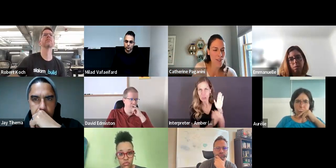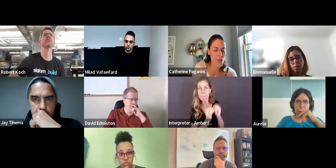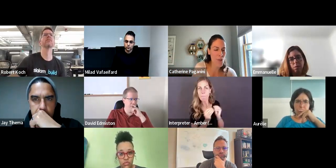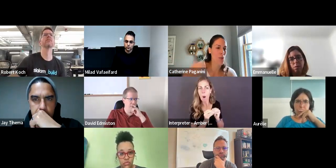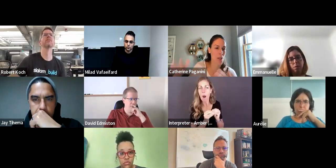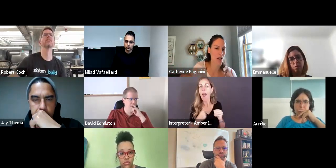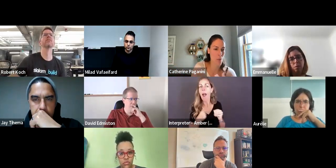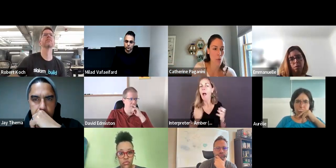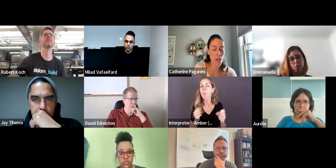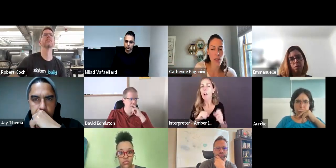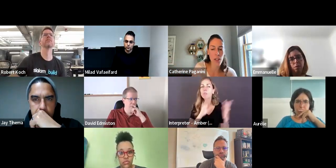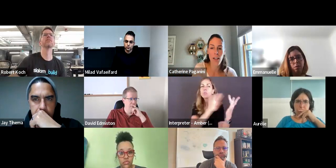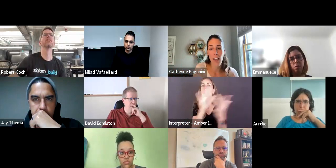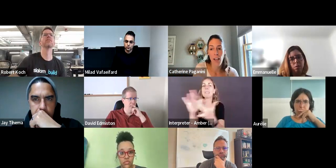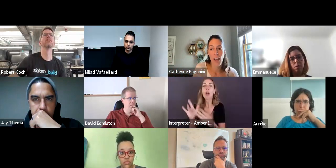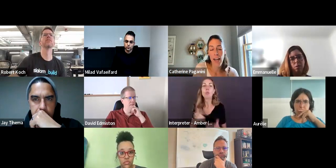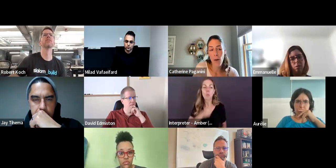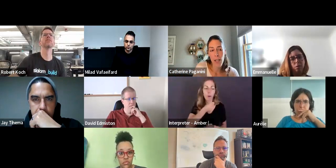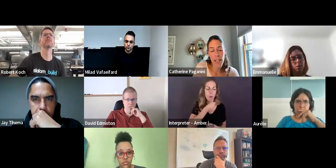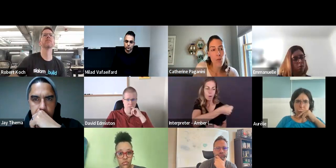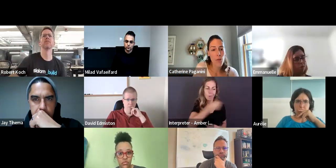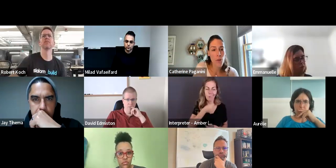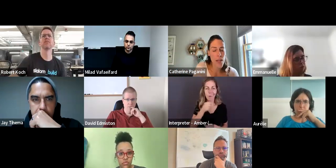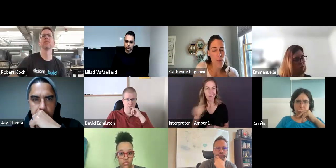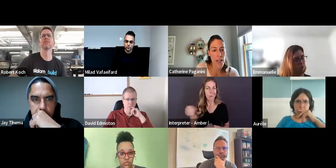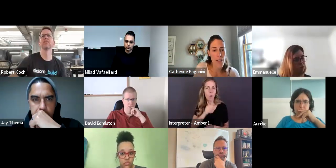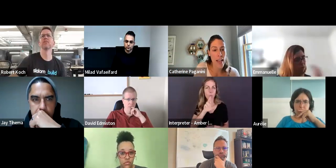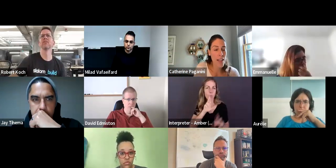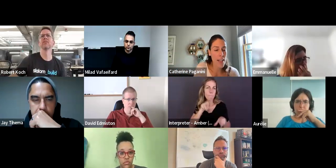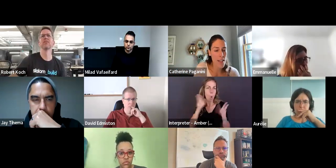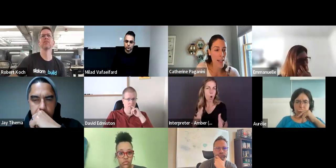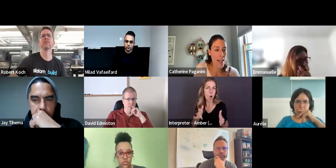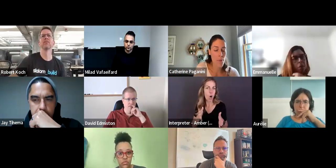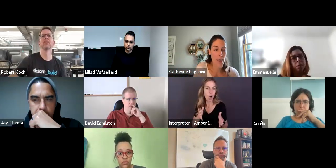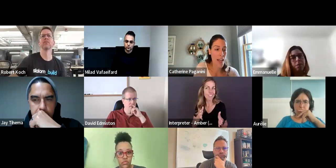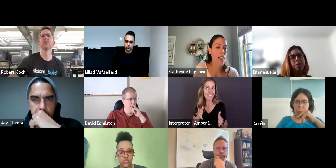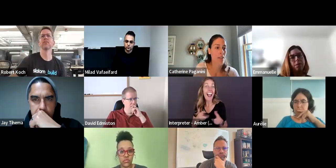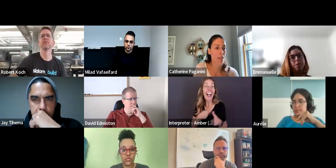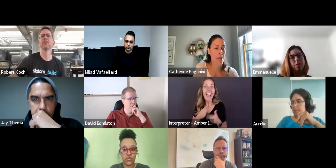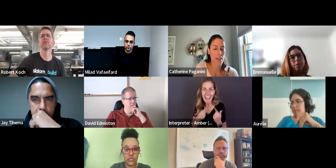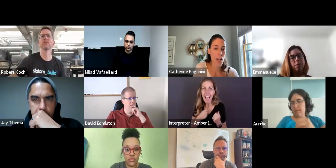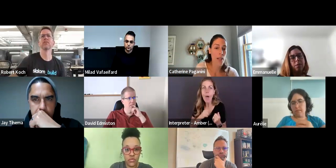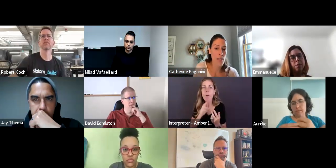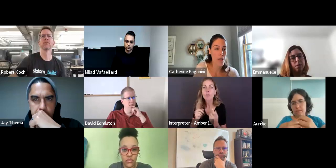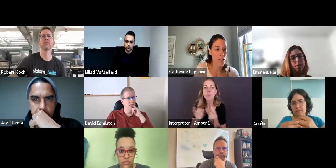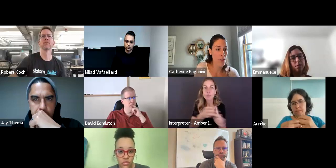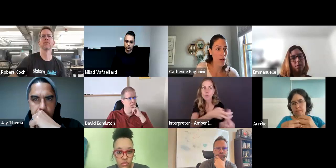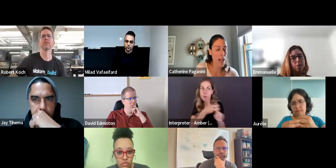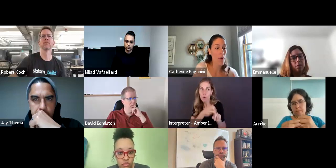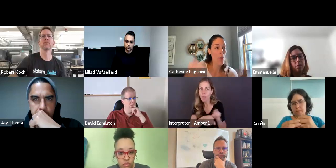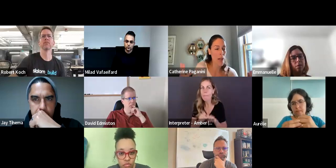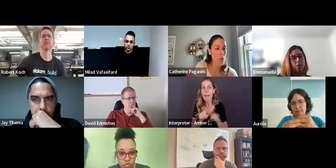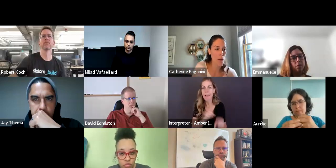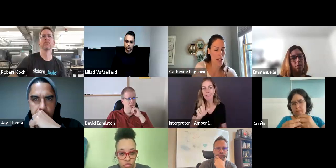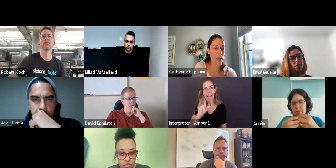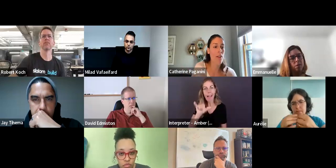in the tech industry just because of my work. And I would like to recruit them as allies and ask them like, hey, help us, you